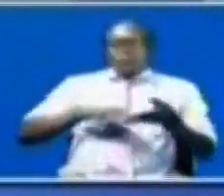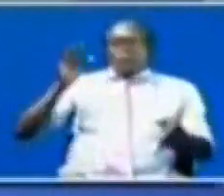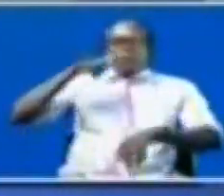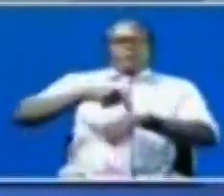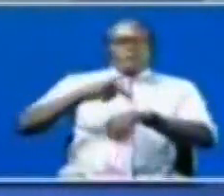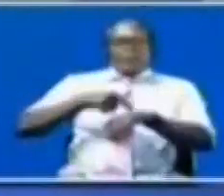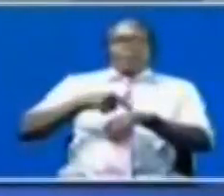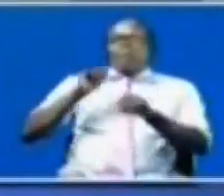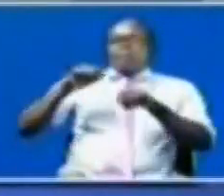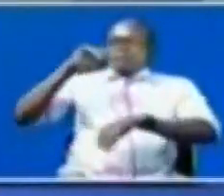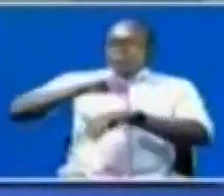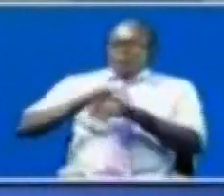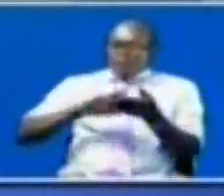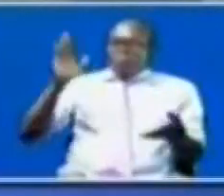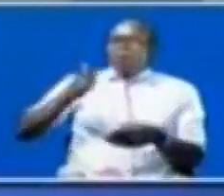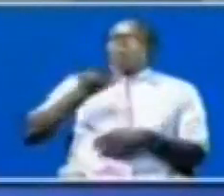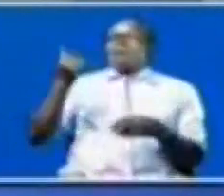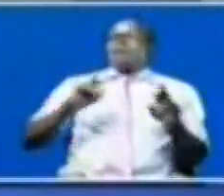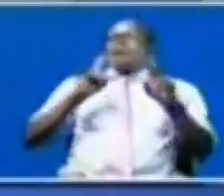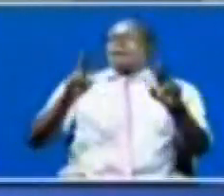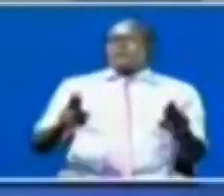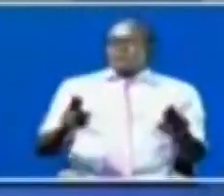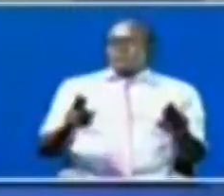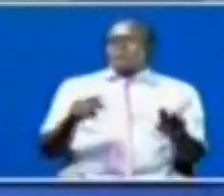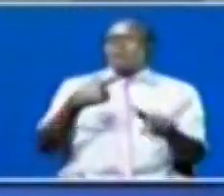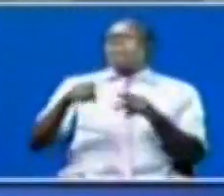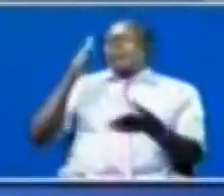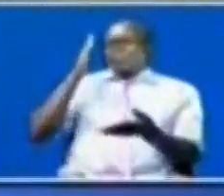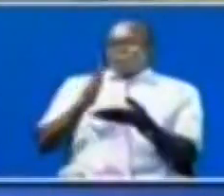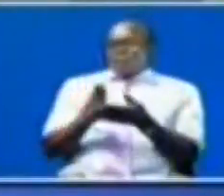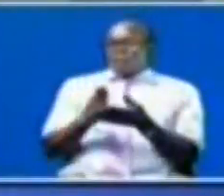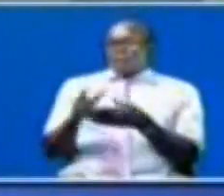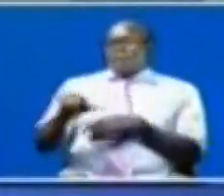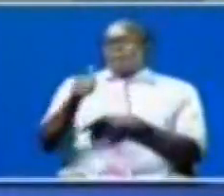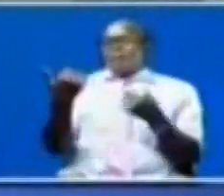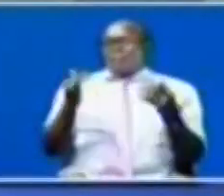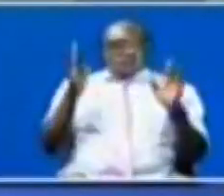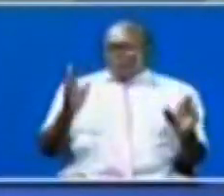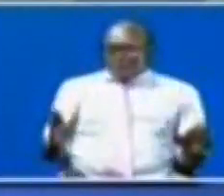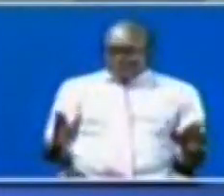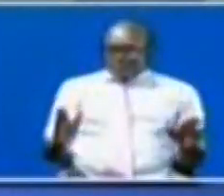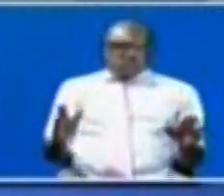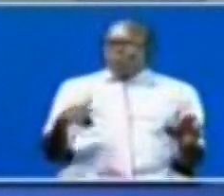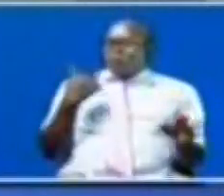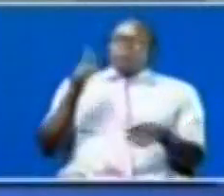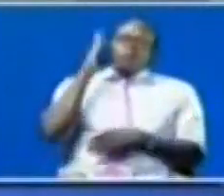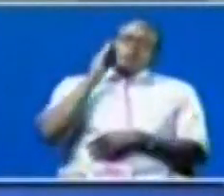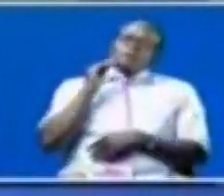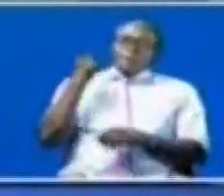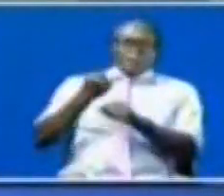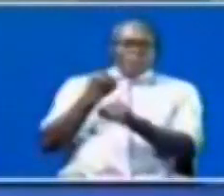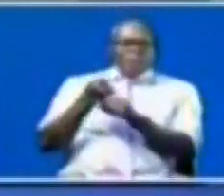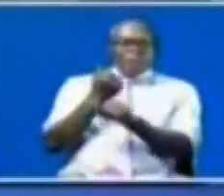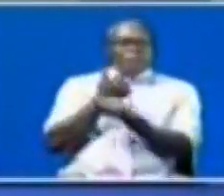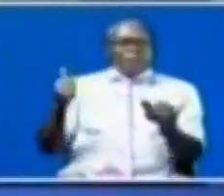beginning, he would have gotten more better results. But I believe the other players who are experienced, who have performed